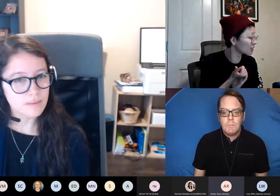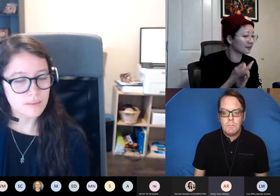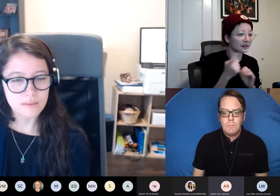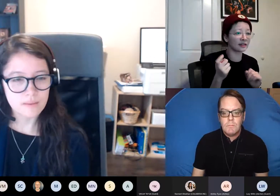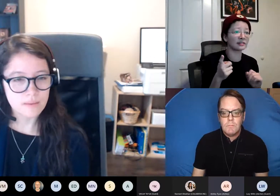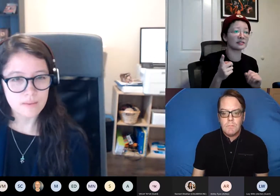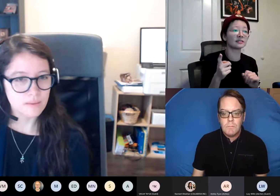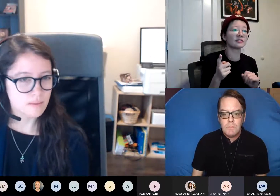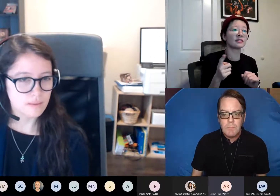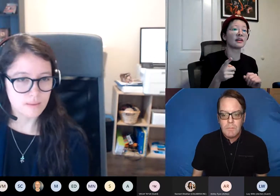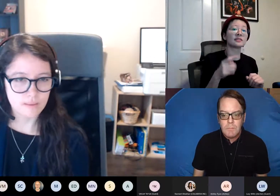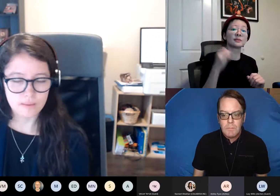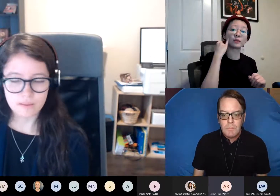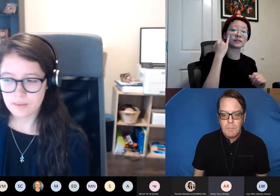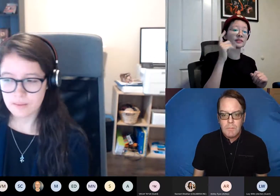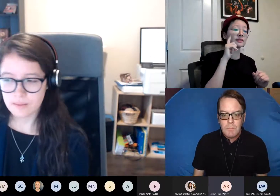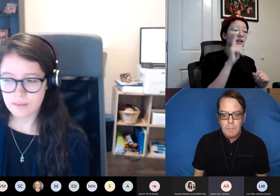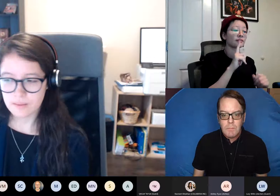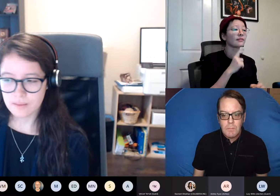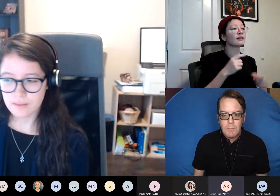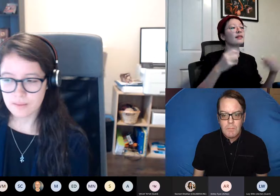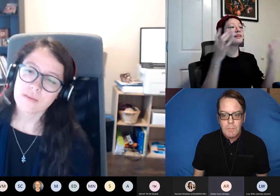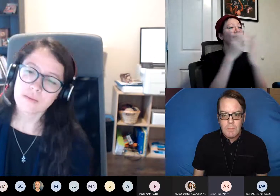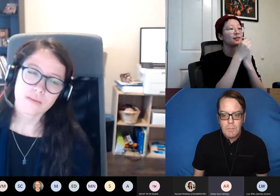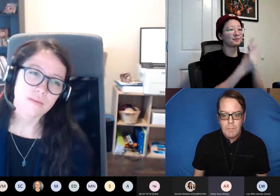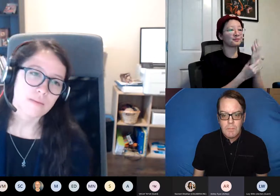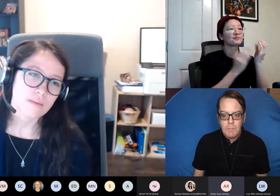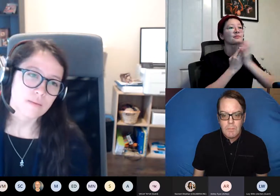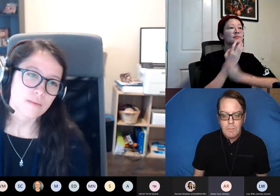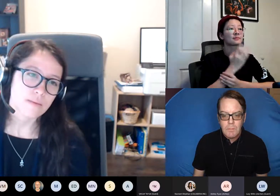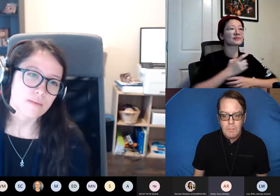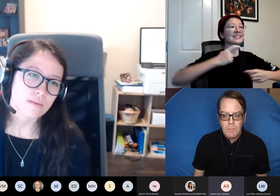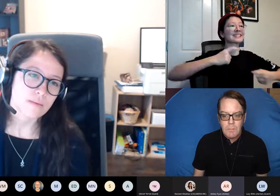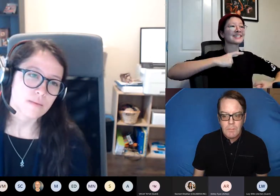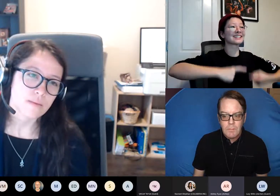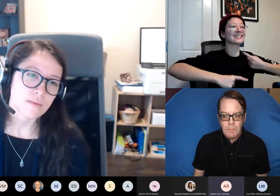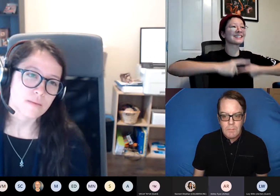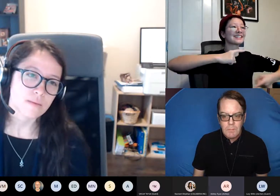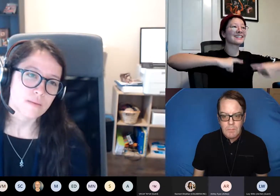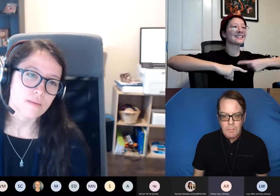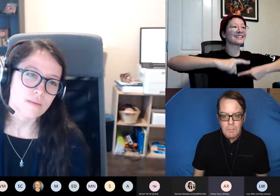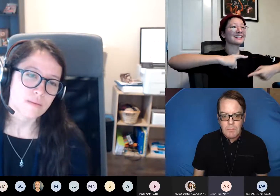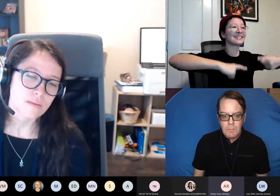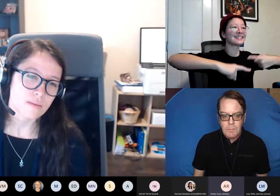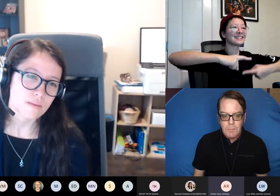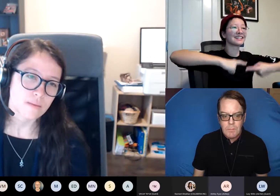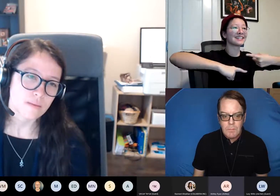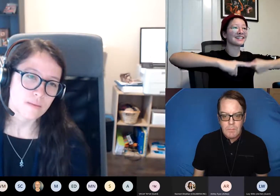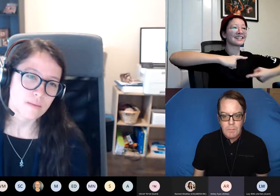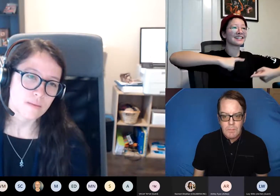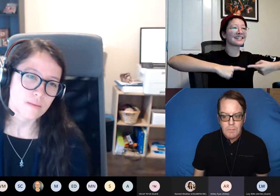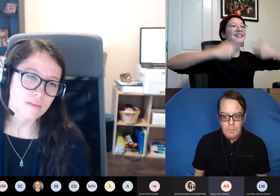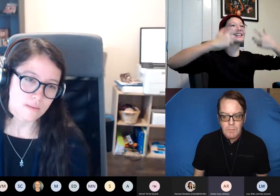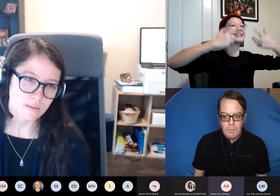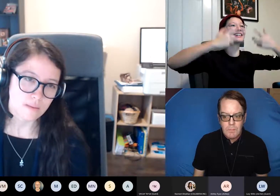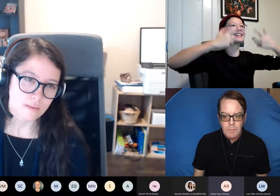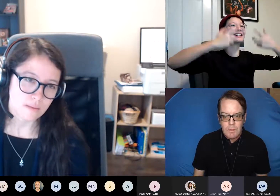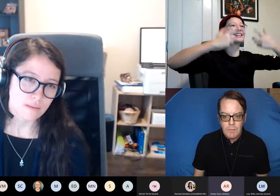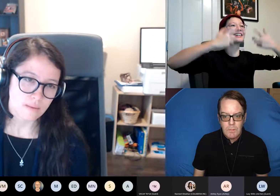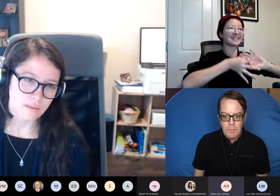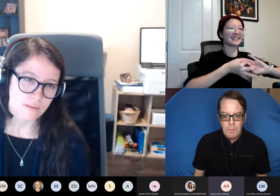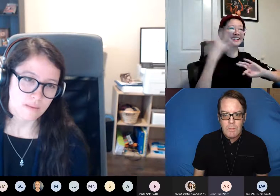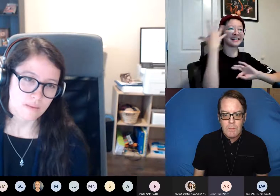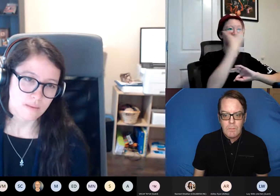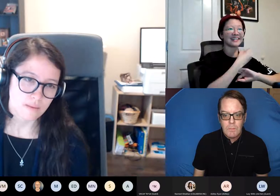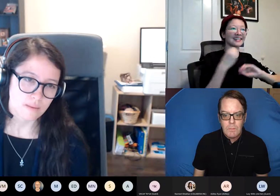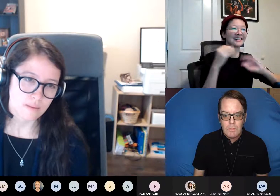Also, these gloves don't allow for two-way communication. If a deaf person was to put on these hands and start